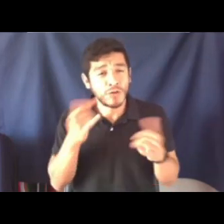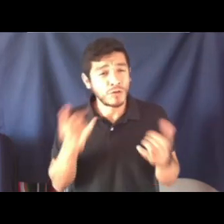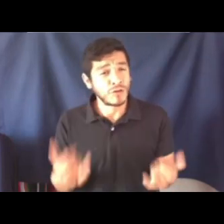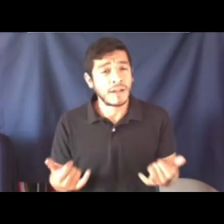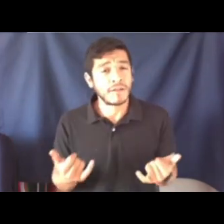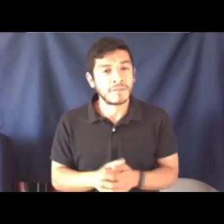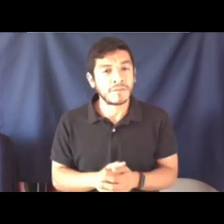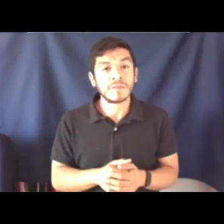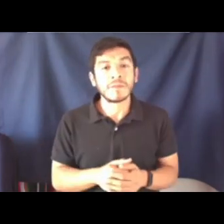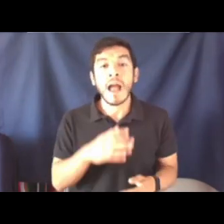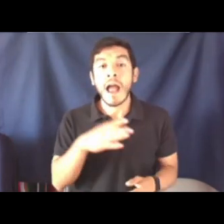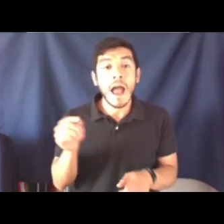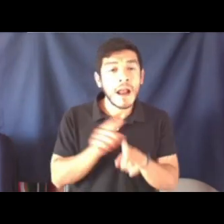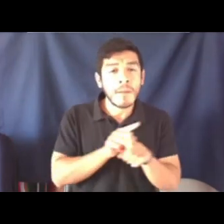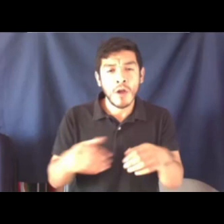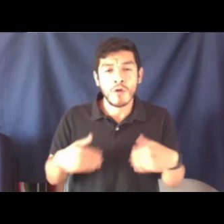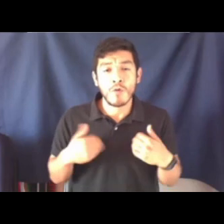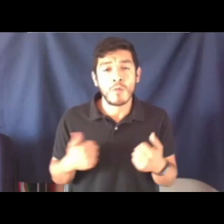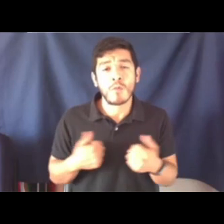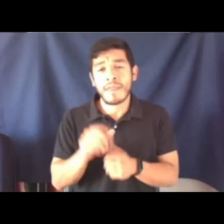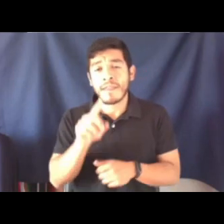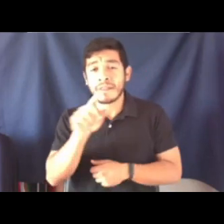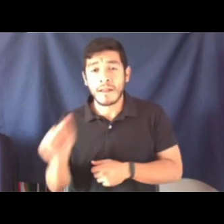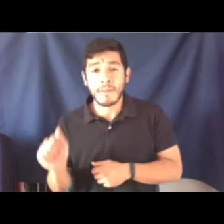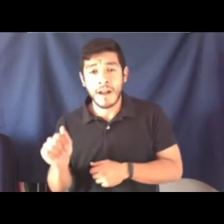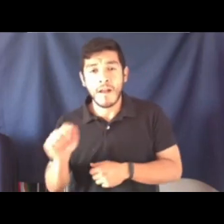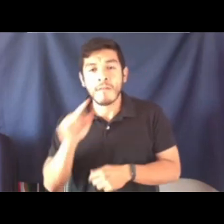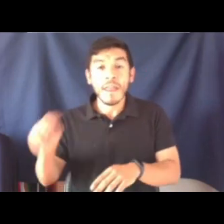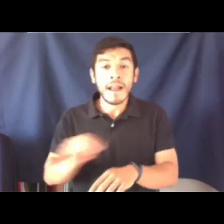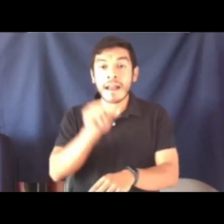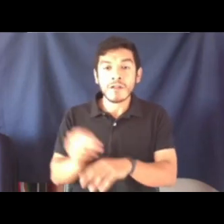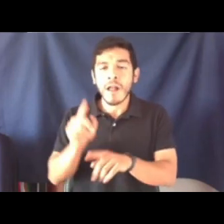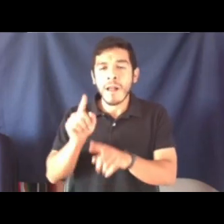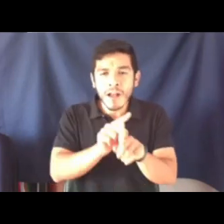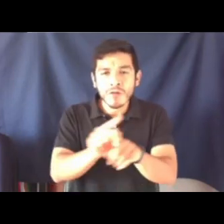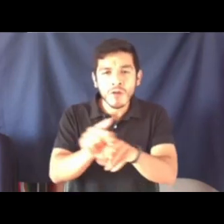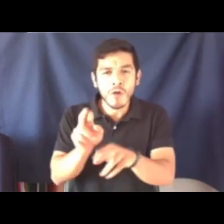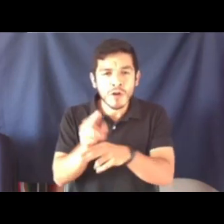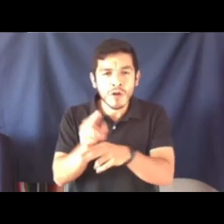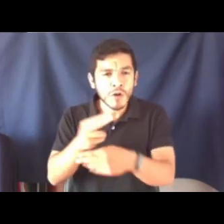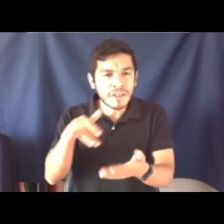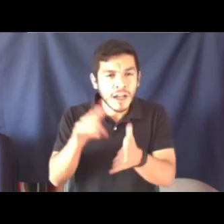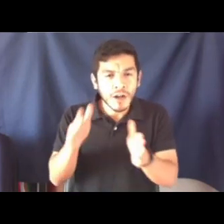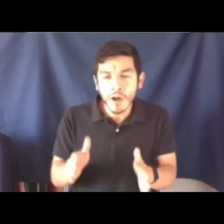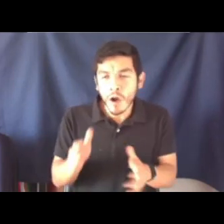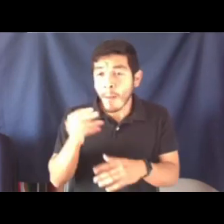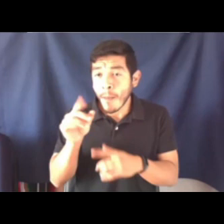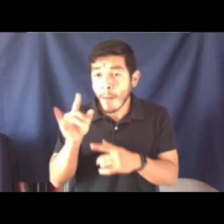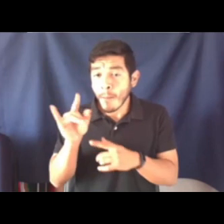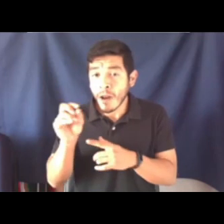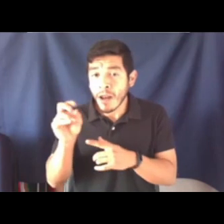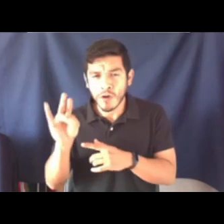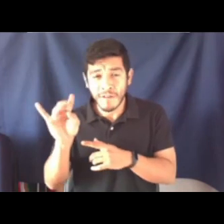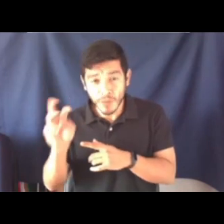review and its implications for practice from October of 2018. Garringer is a proud alumni of the University of